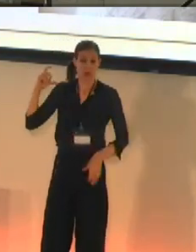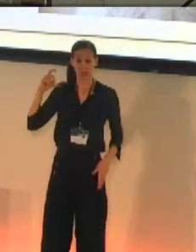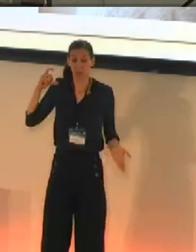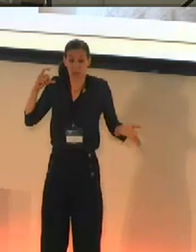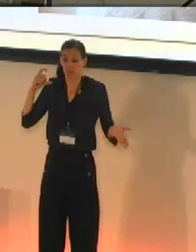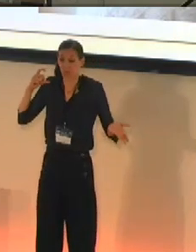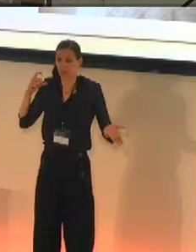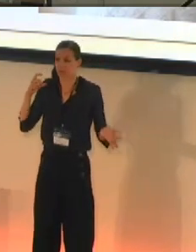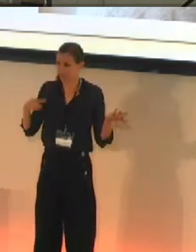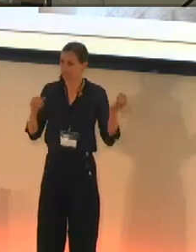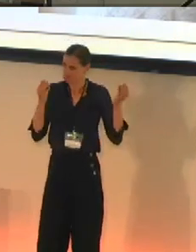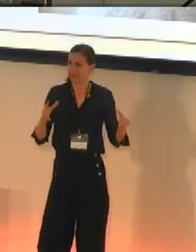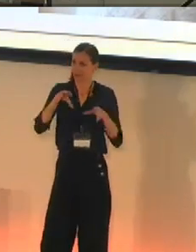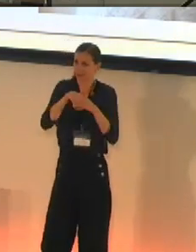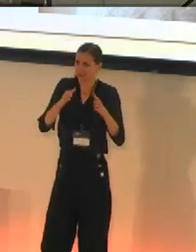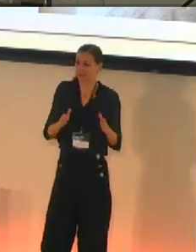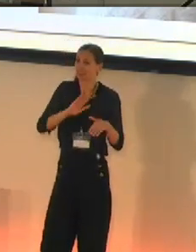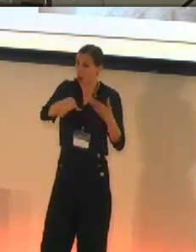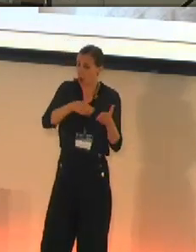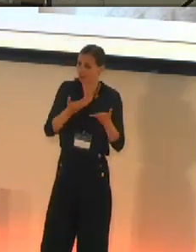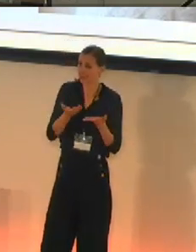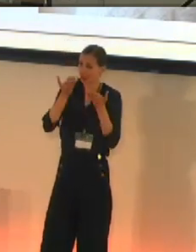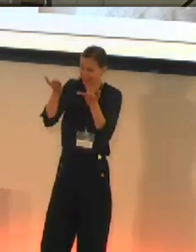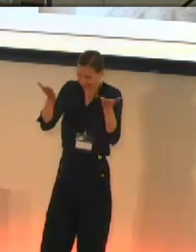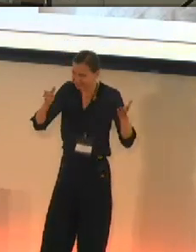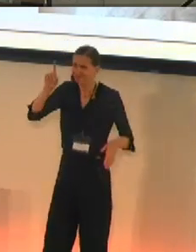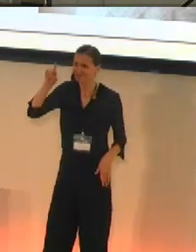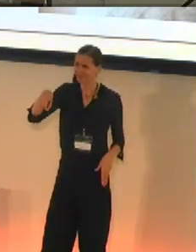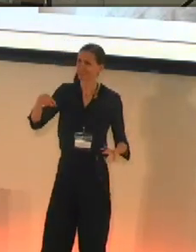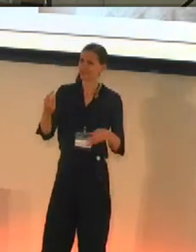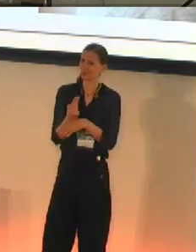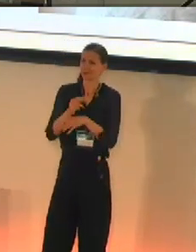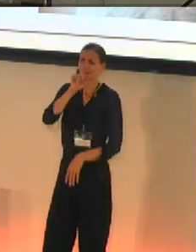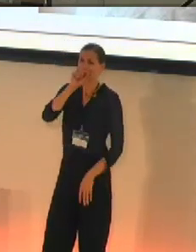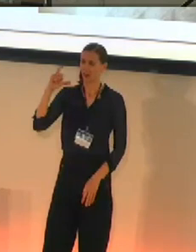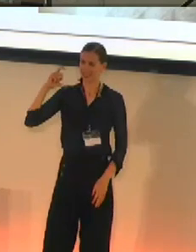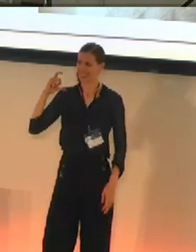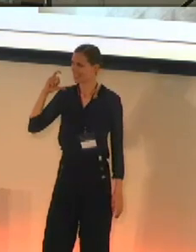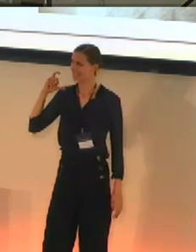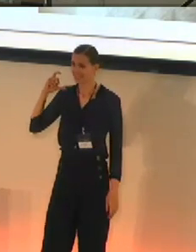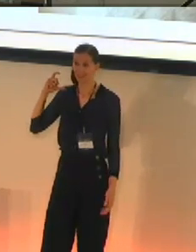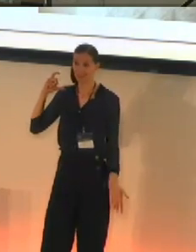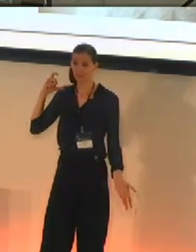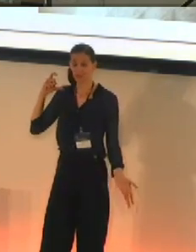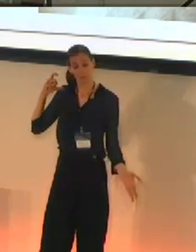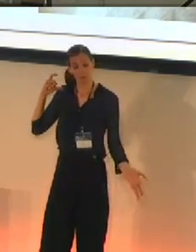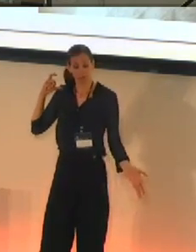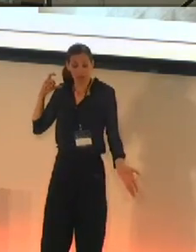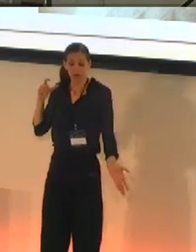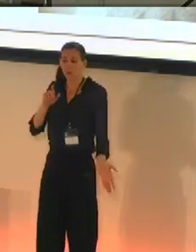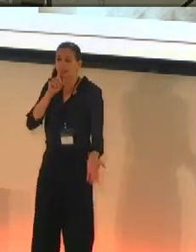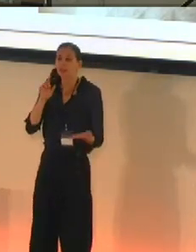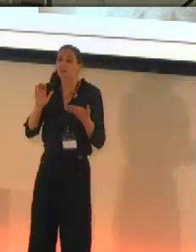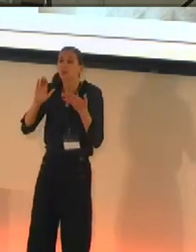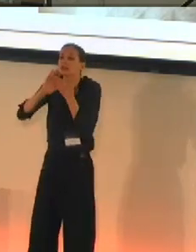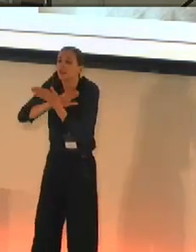all suggested, without us prompting, that the guide be a parrot sitting on their shoulder. It was a discrete form of accessibility. They could